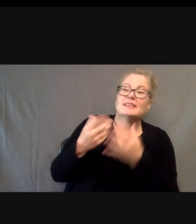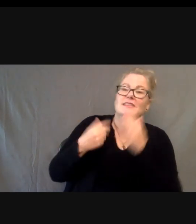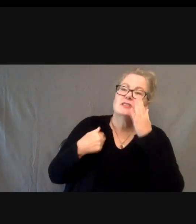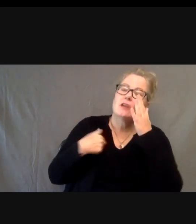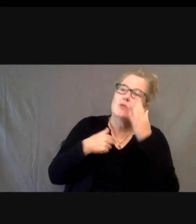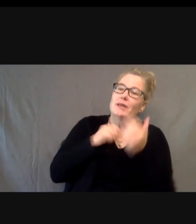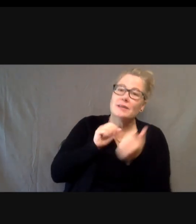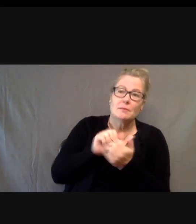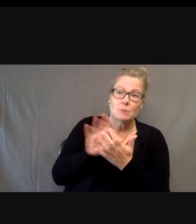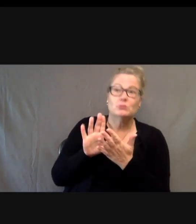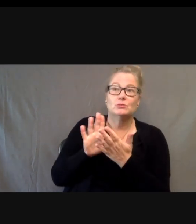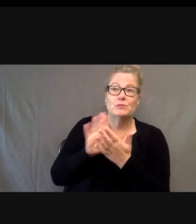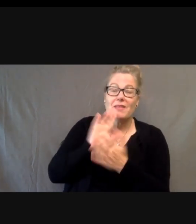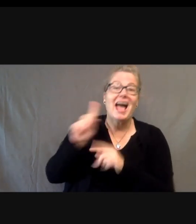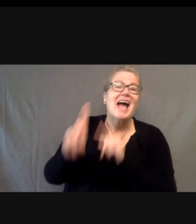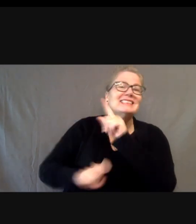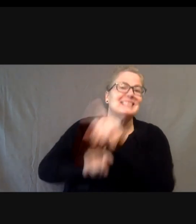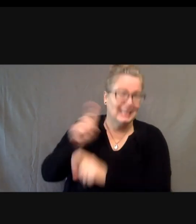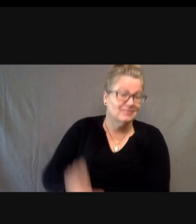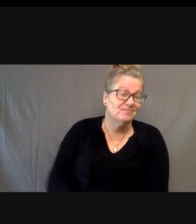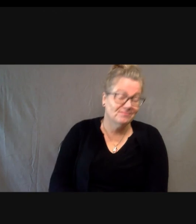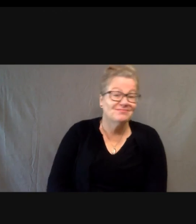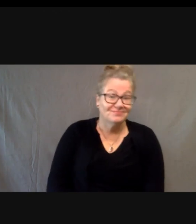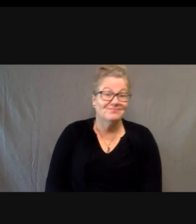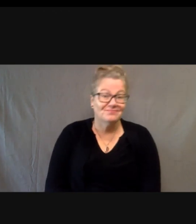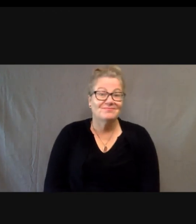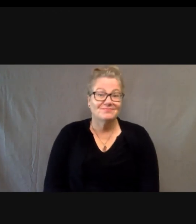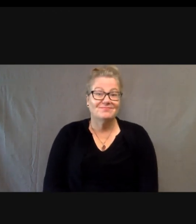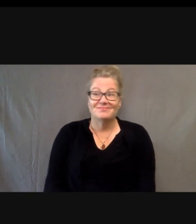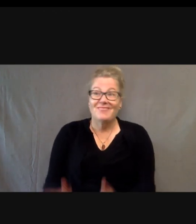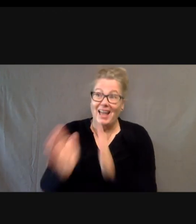are ready is to ask.